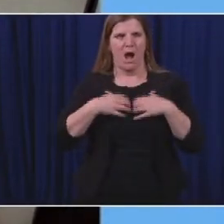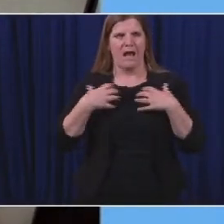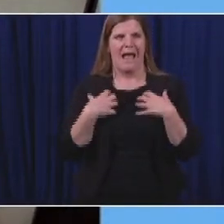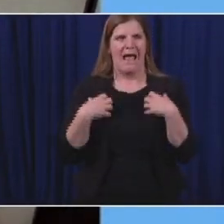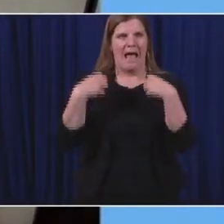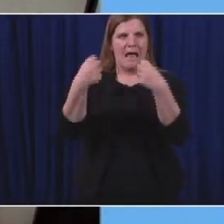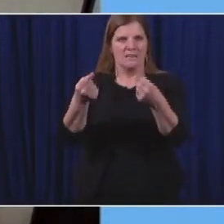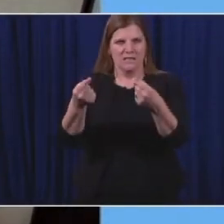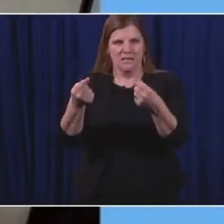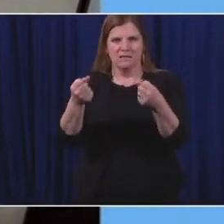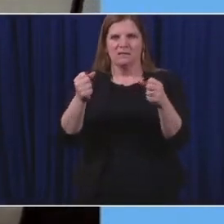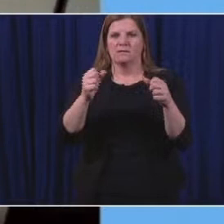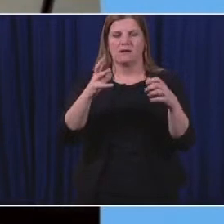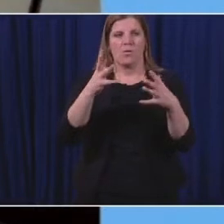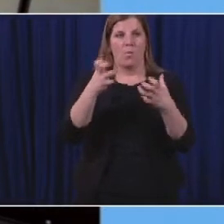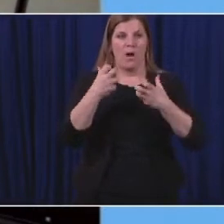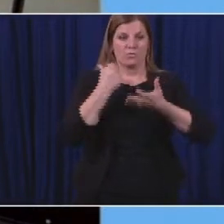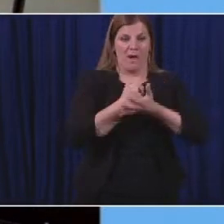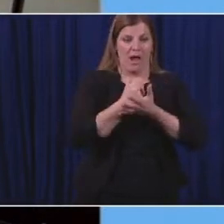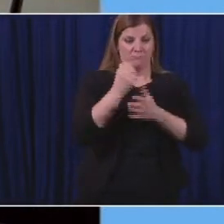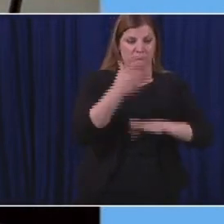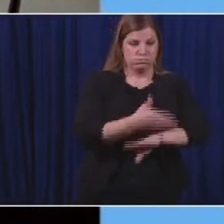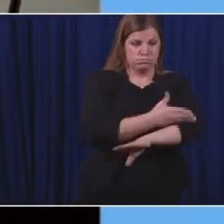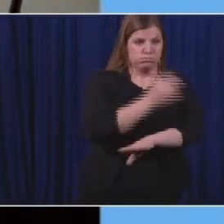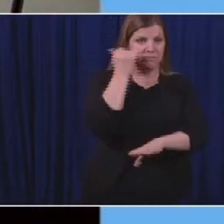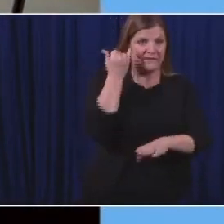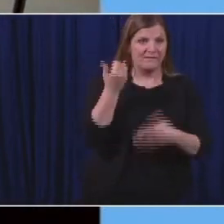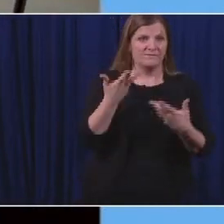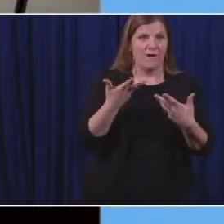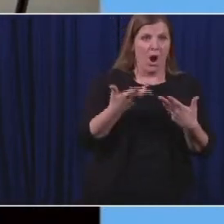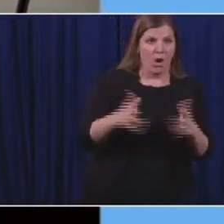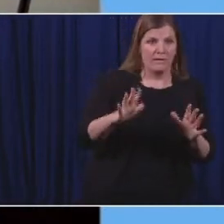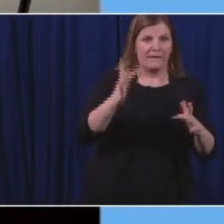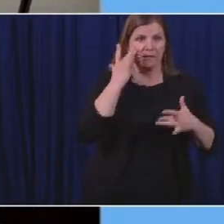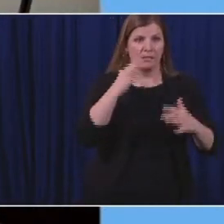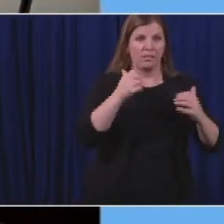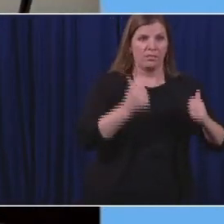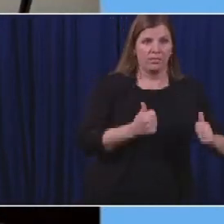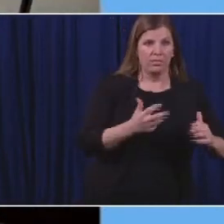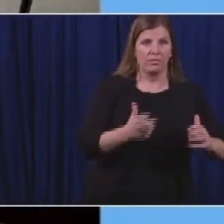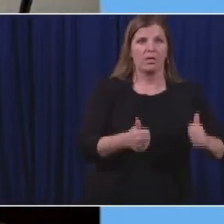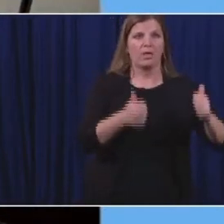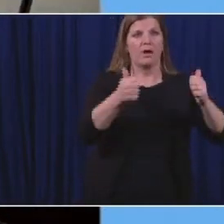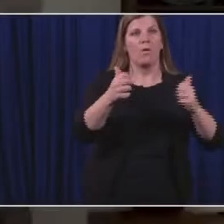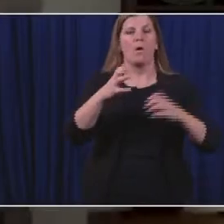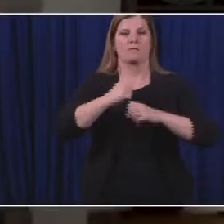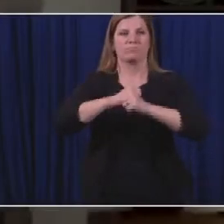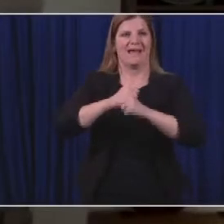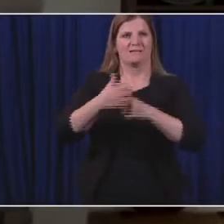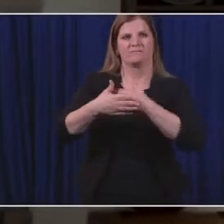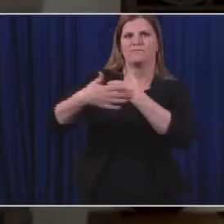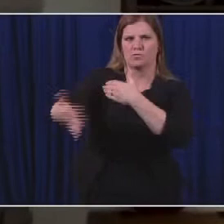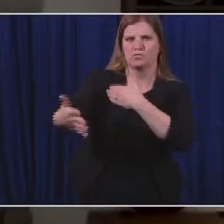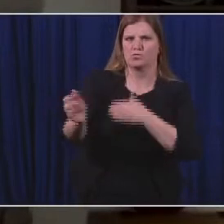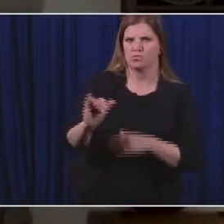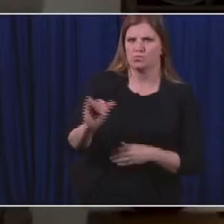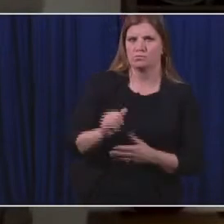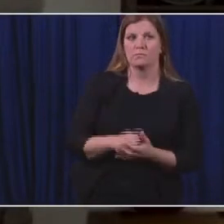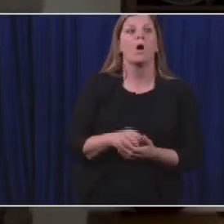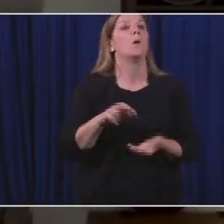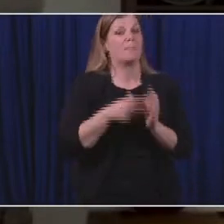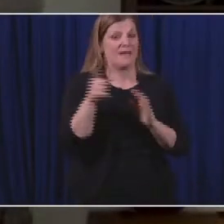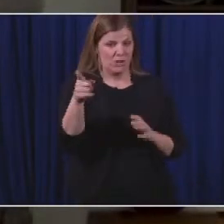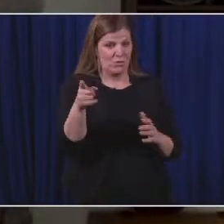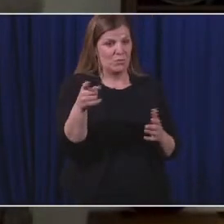had COVID or to help prevent them from getting other future lung injuries. Pretty close contact work then.